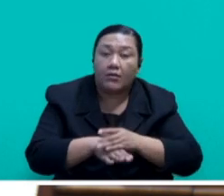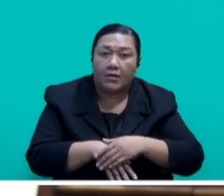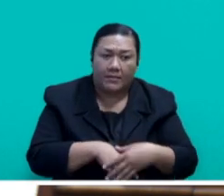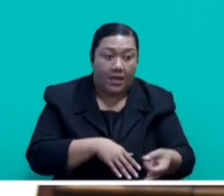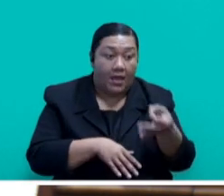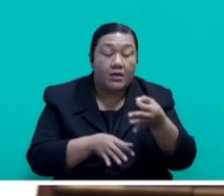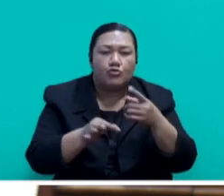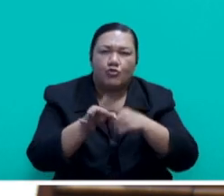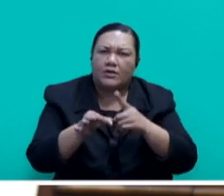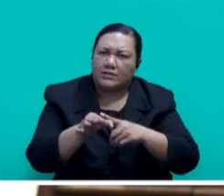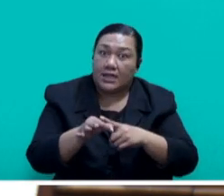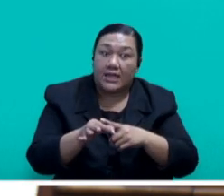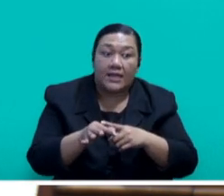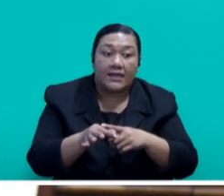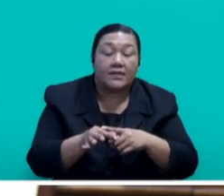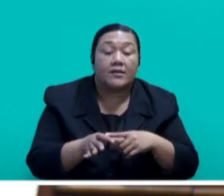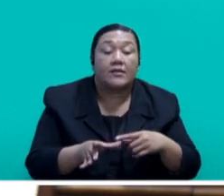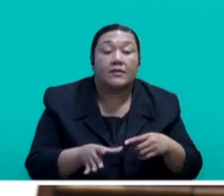consumers?